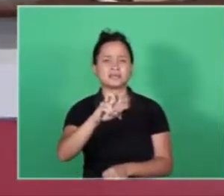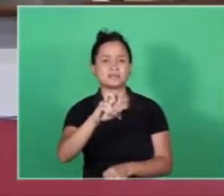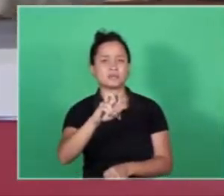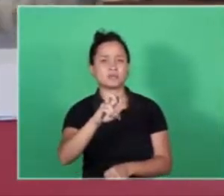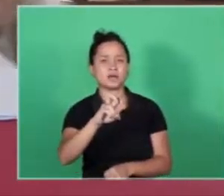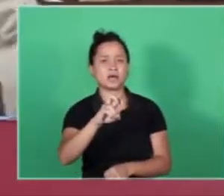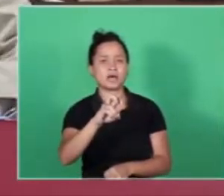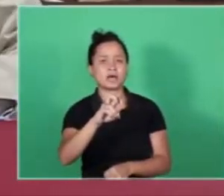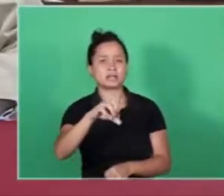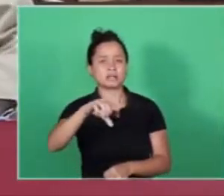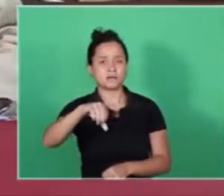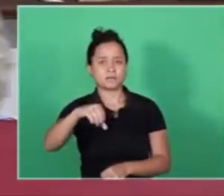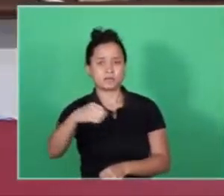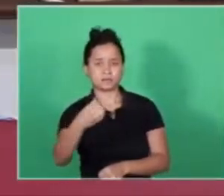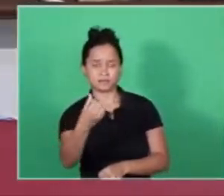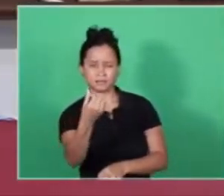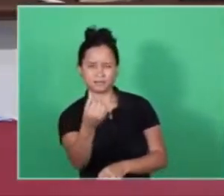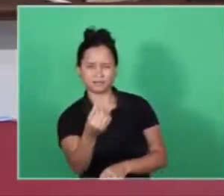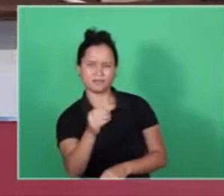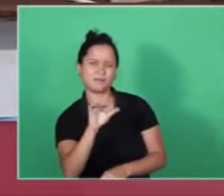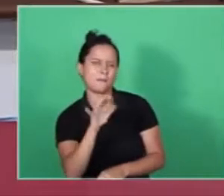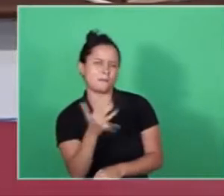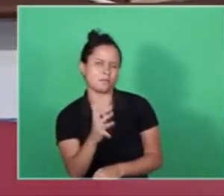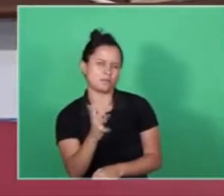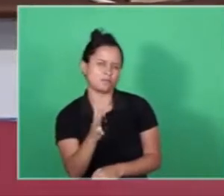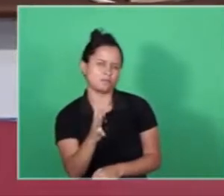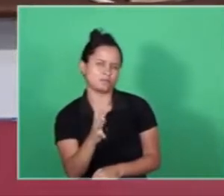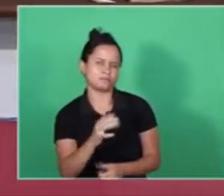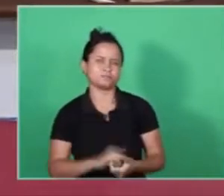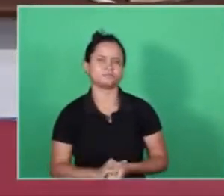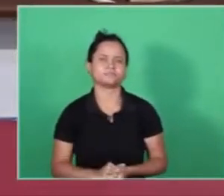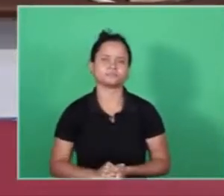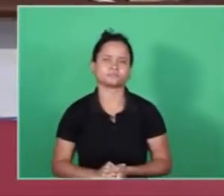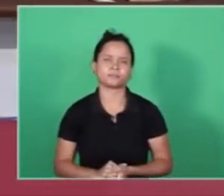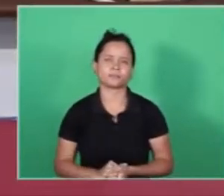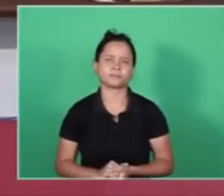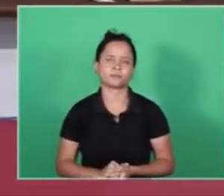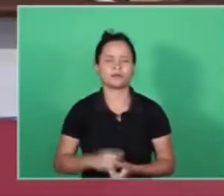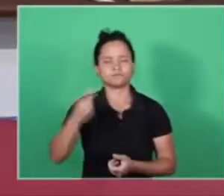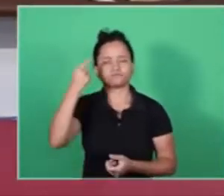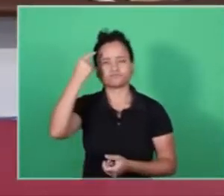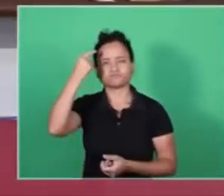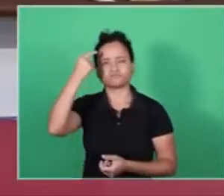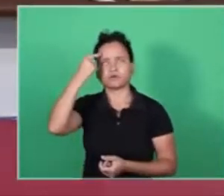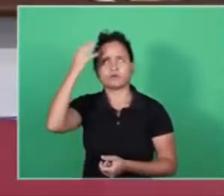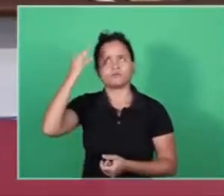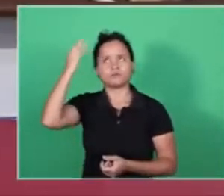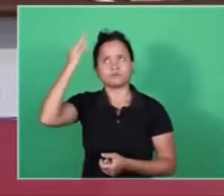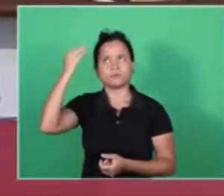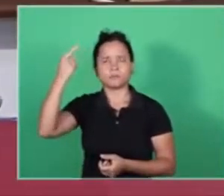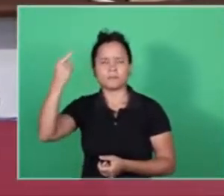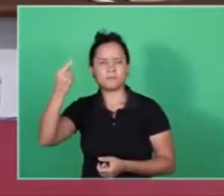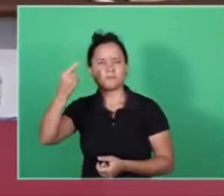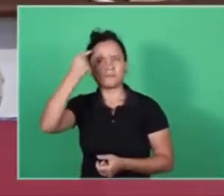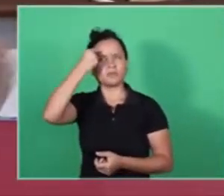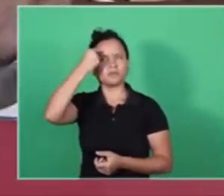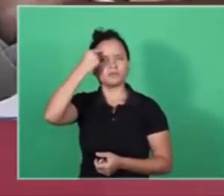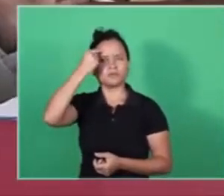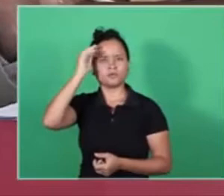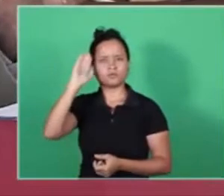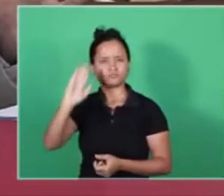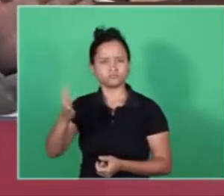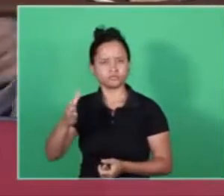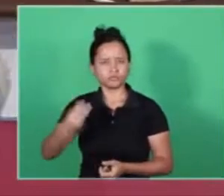1595, Descartes, all who knows him, he says, I think, therefore I am.